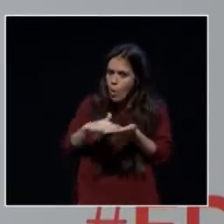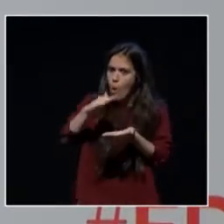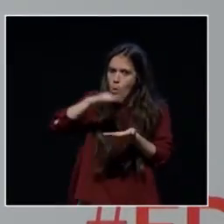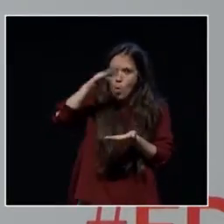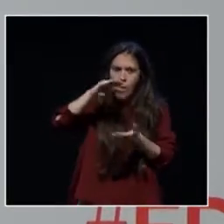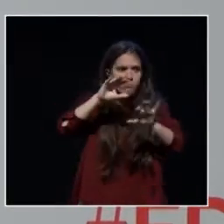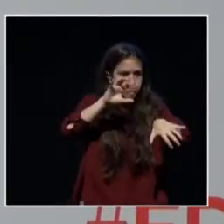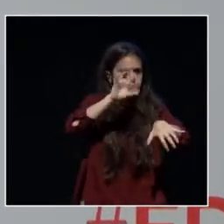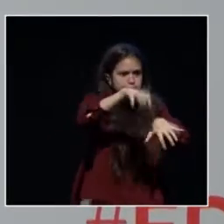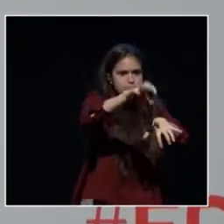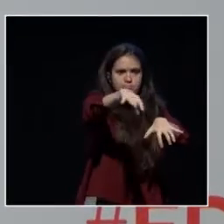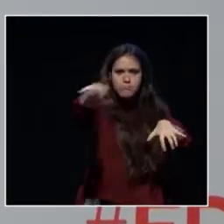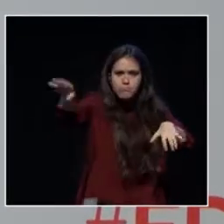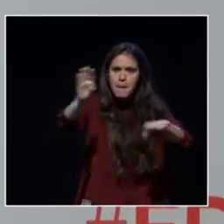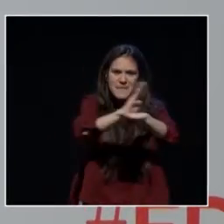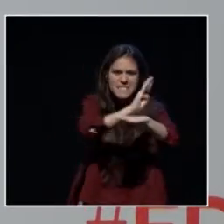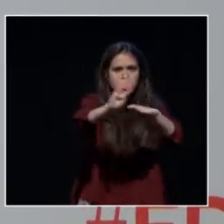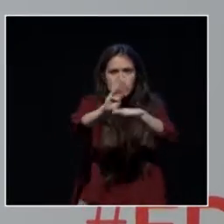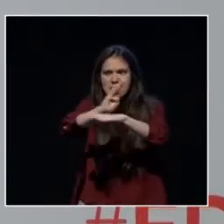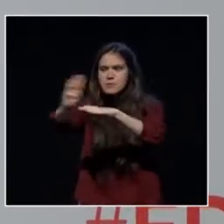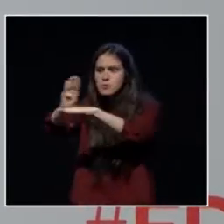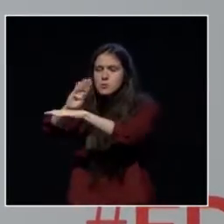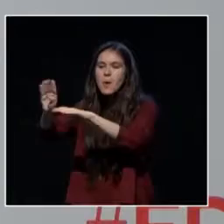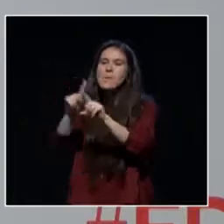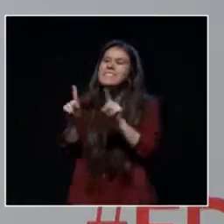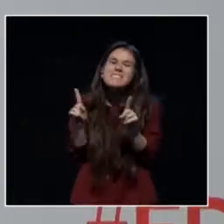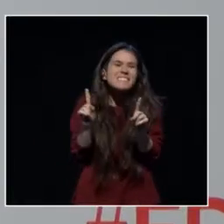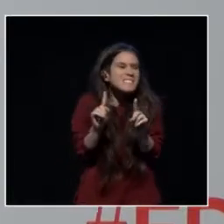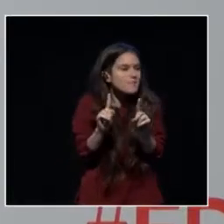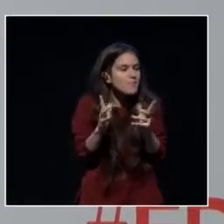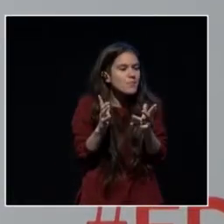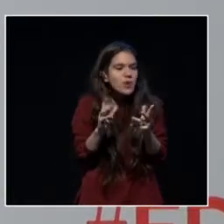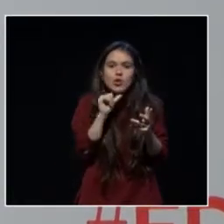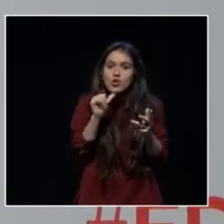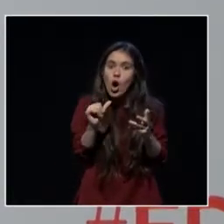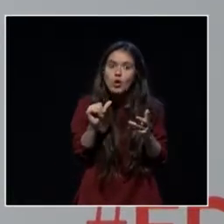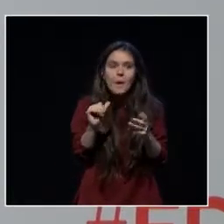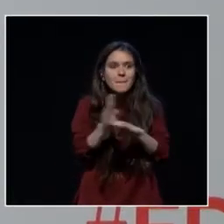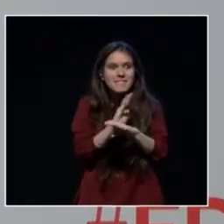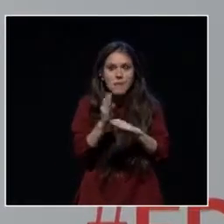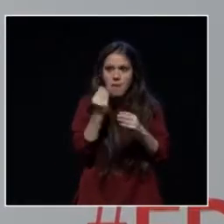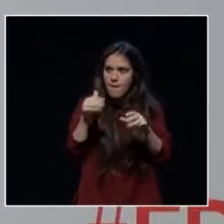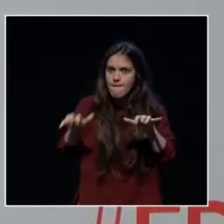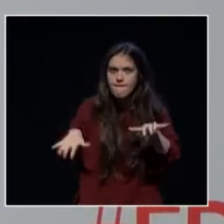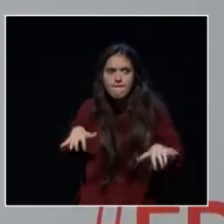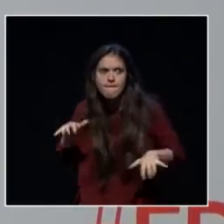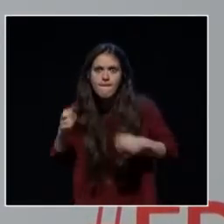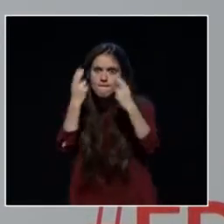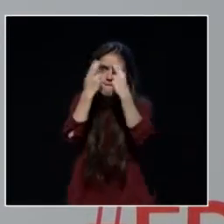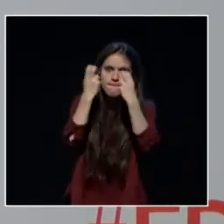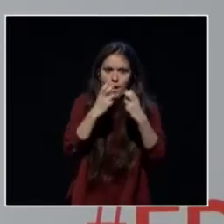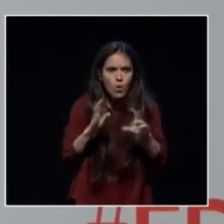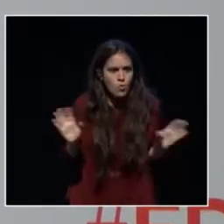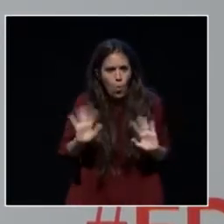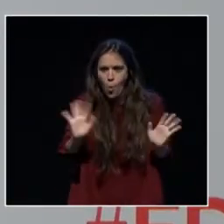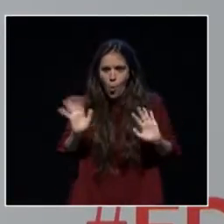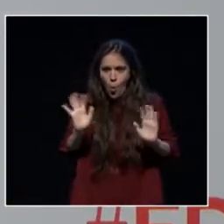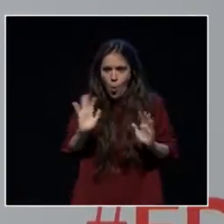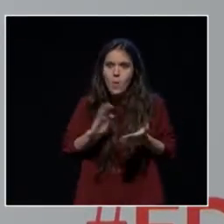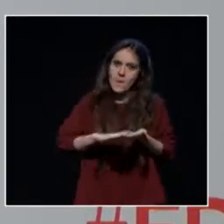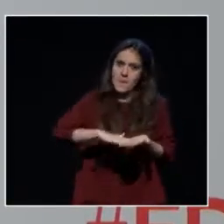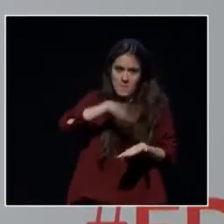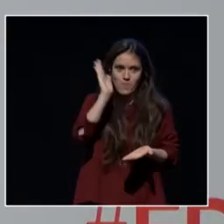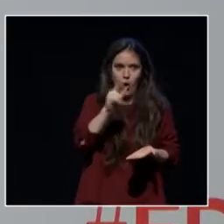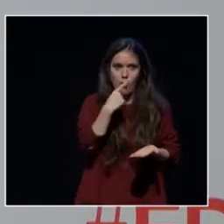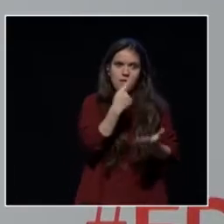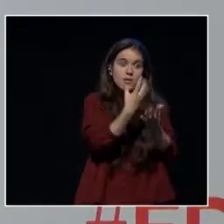creating businesses. But businesses of a very different kind. Business to solve problems. We have no intention of making money personally. It